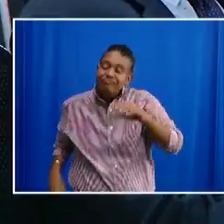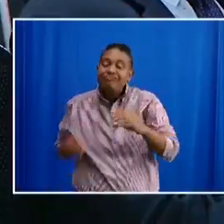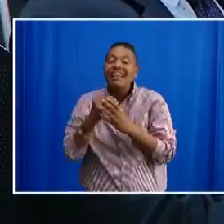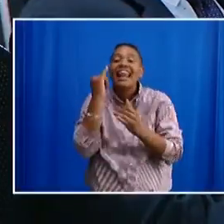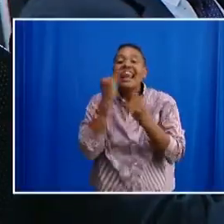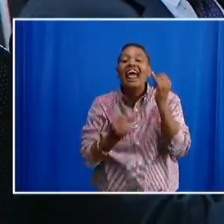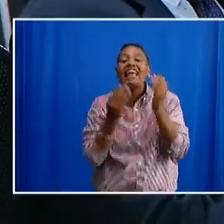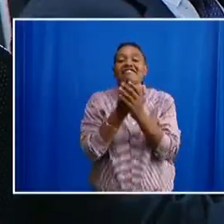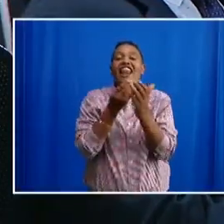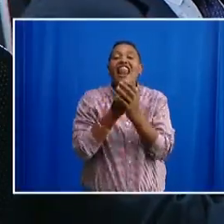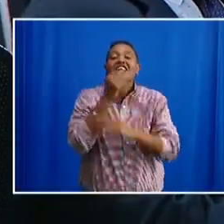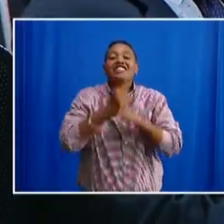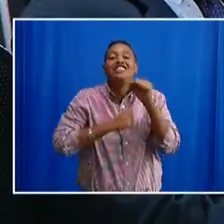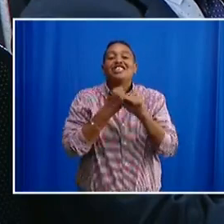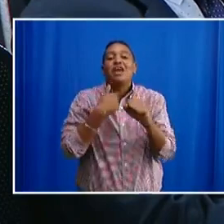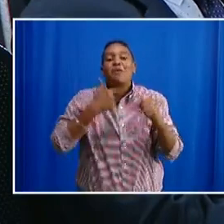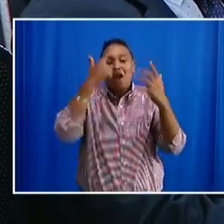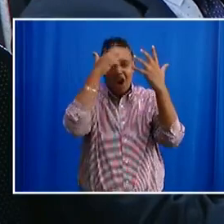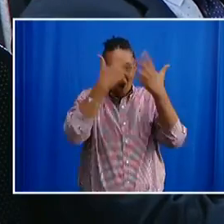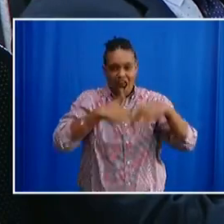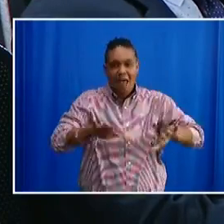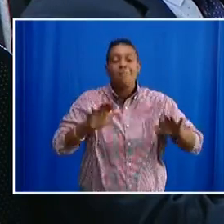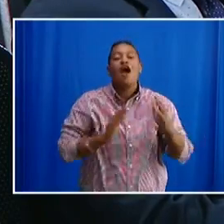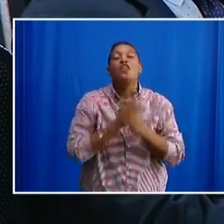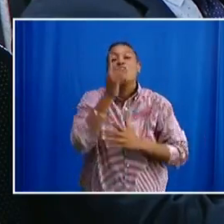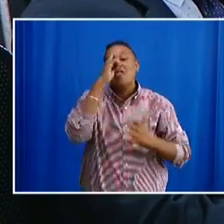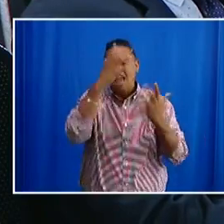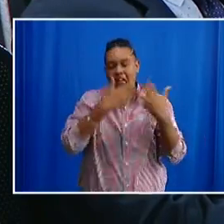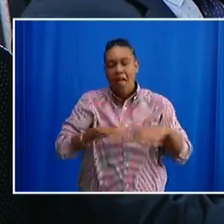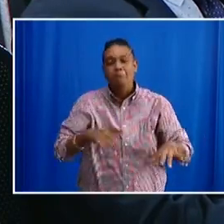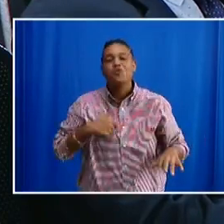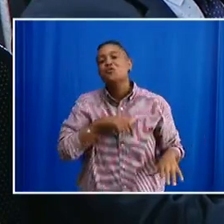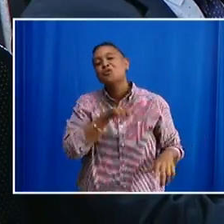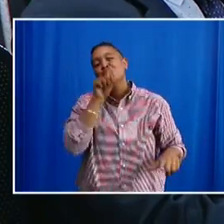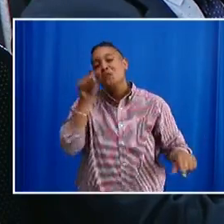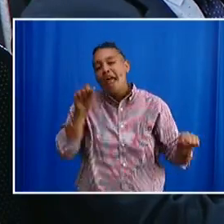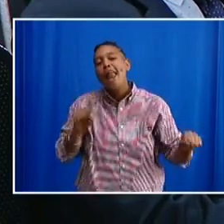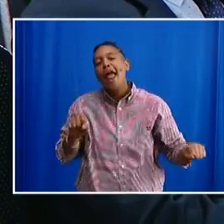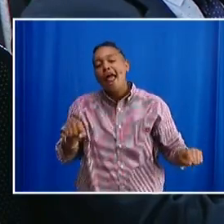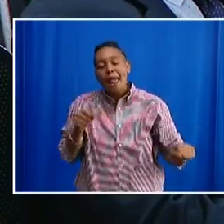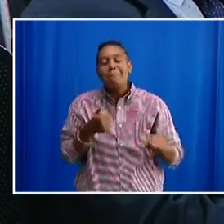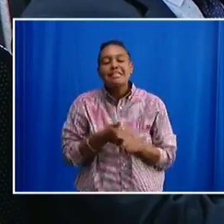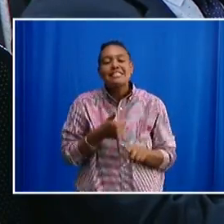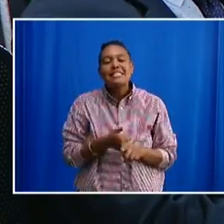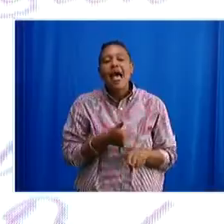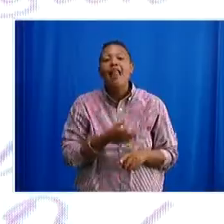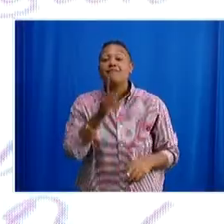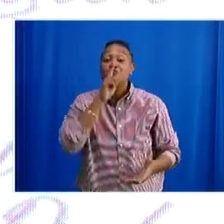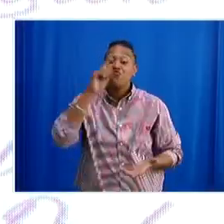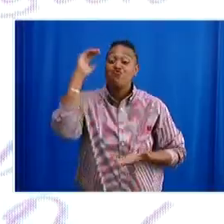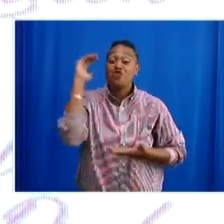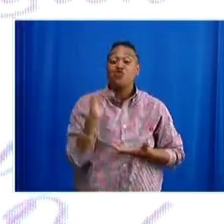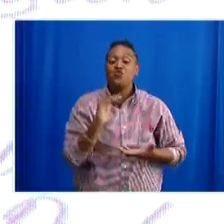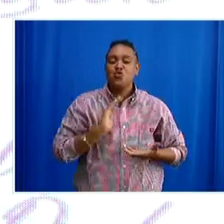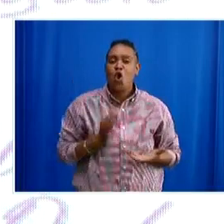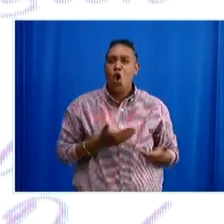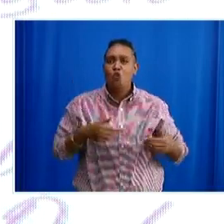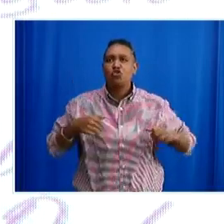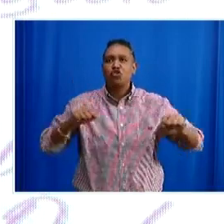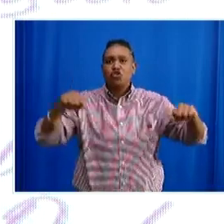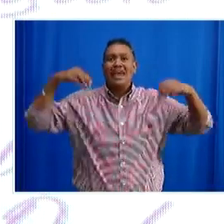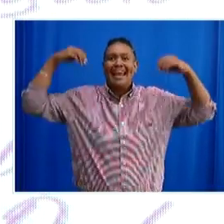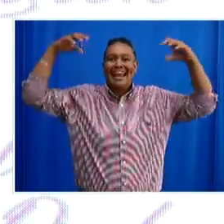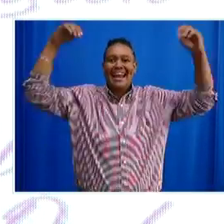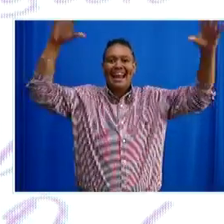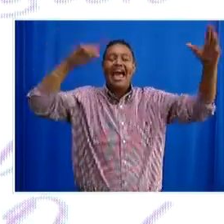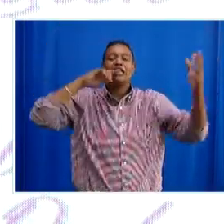we collaborated, and through the collaboration, we were able to reduce our streetlight arrears